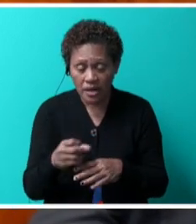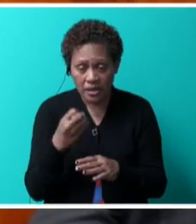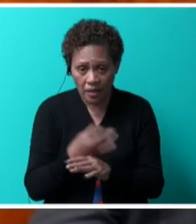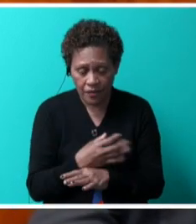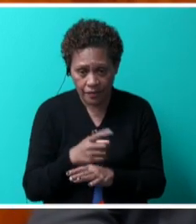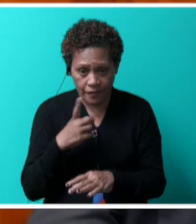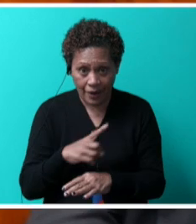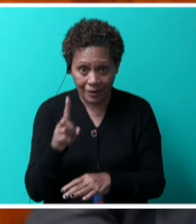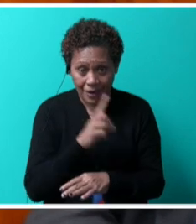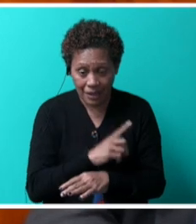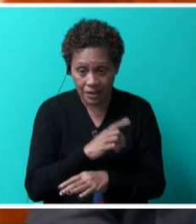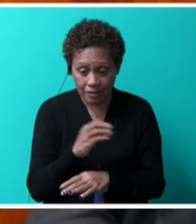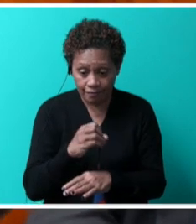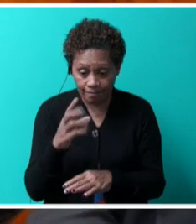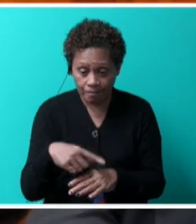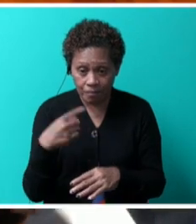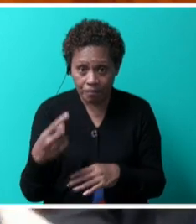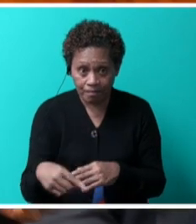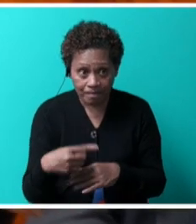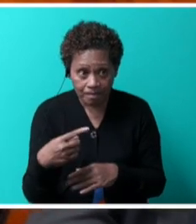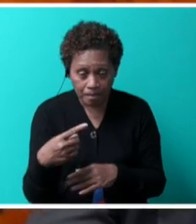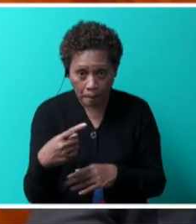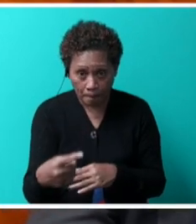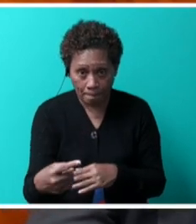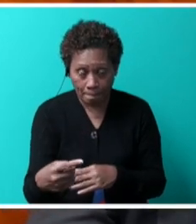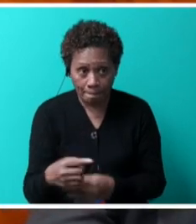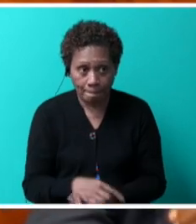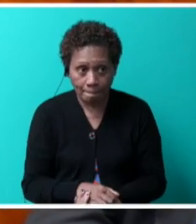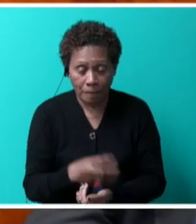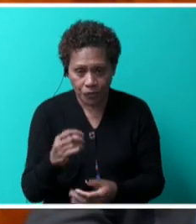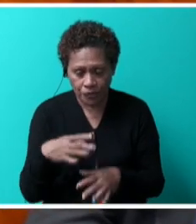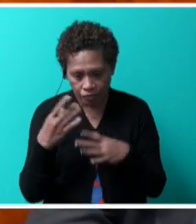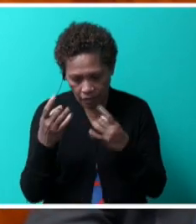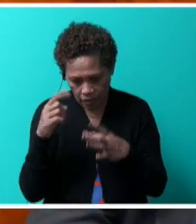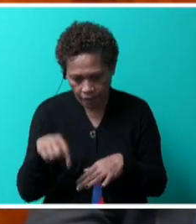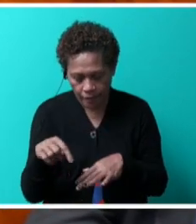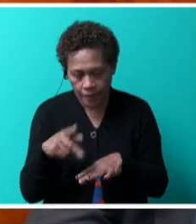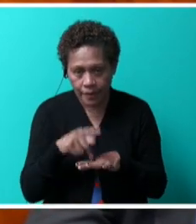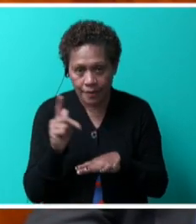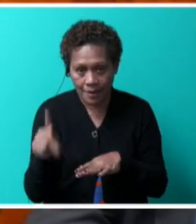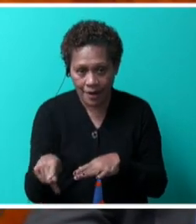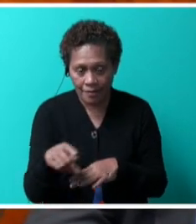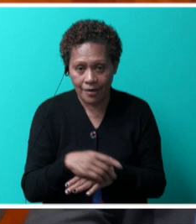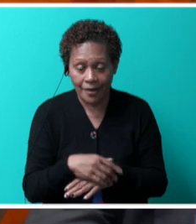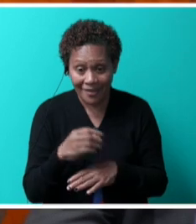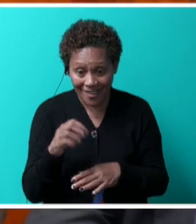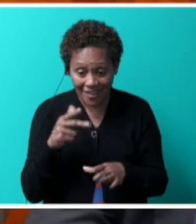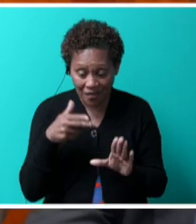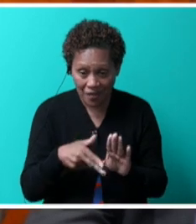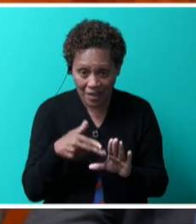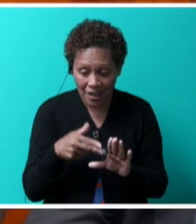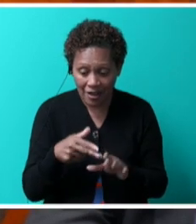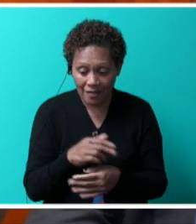and the scheduling of in-country mission. I am pleased to inform this August House that the field mission of